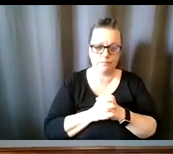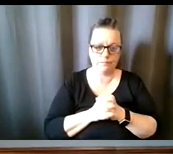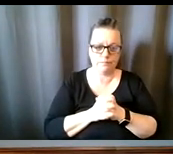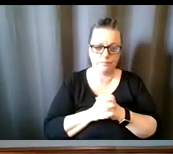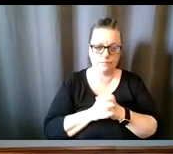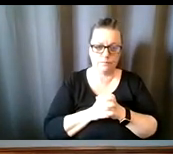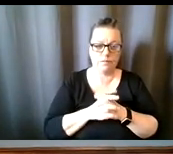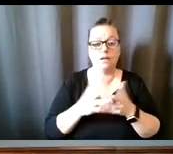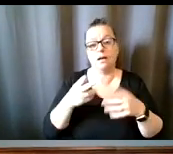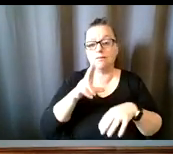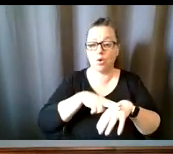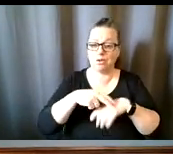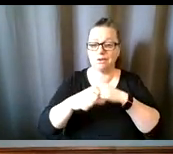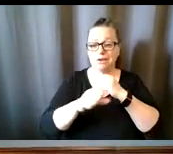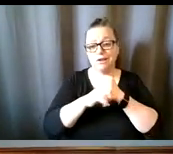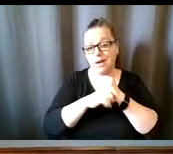Of course, there's an ad.